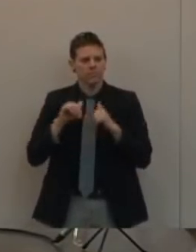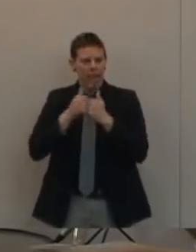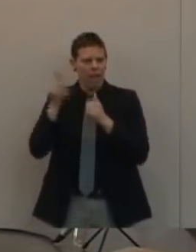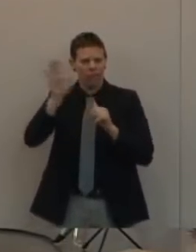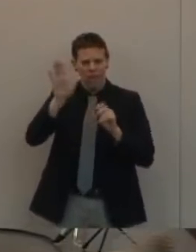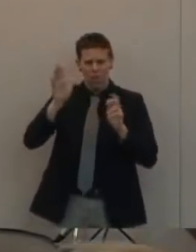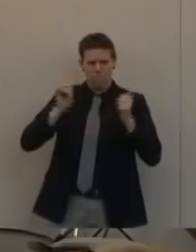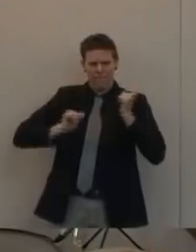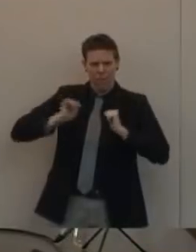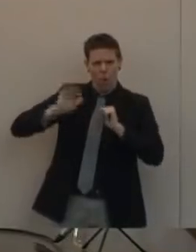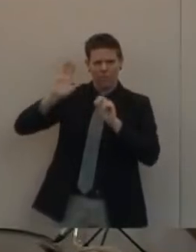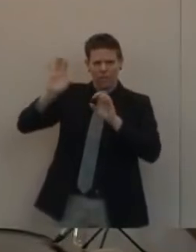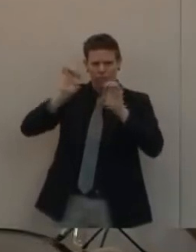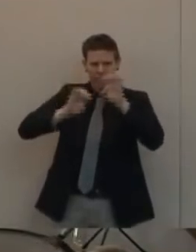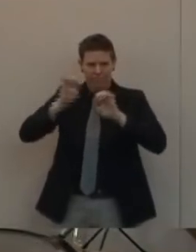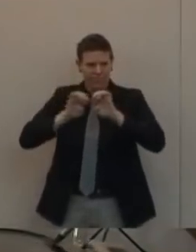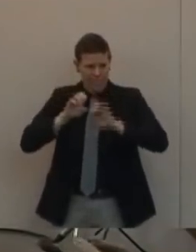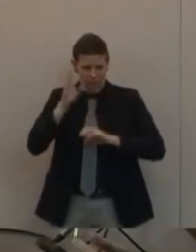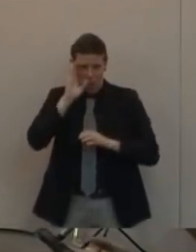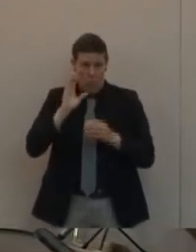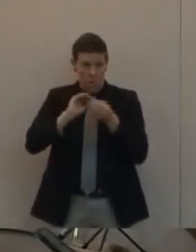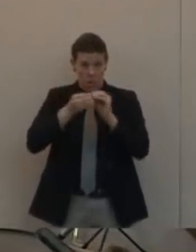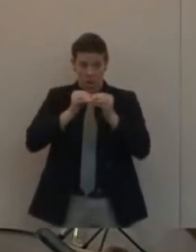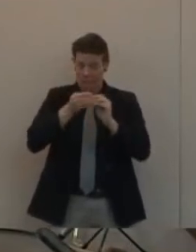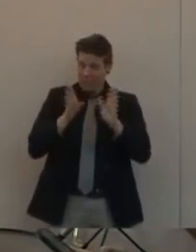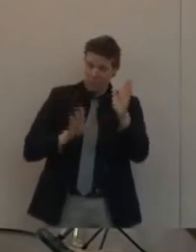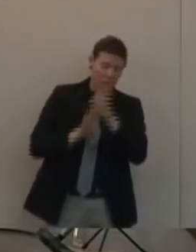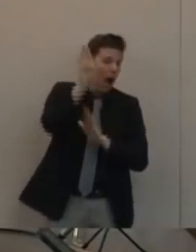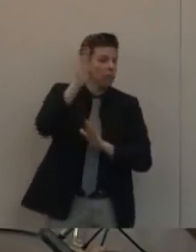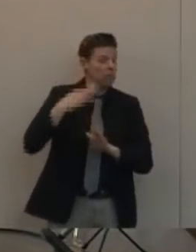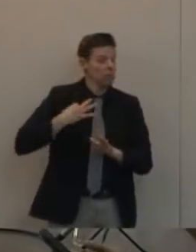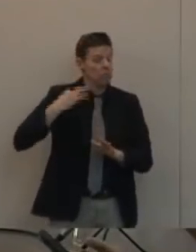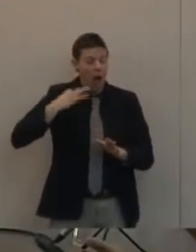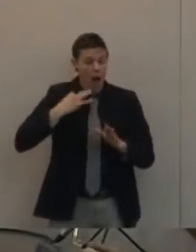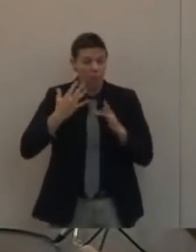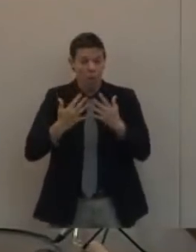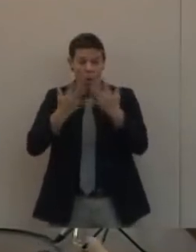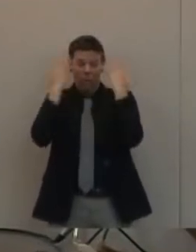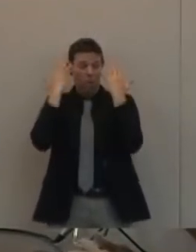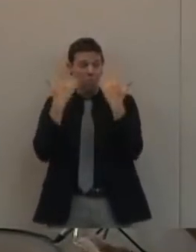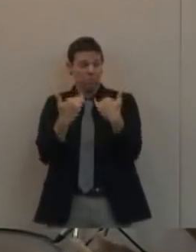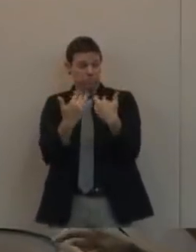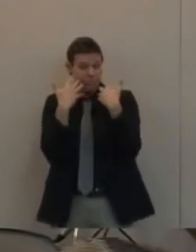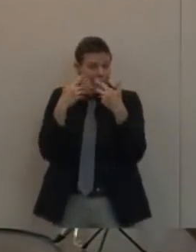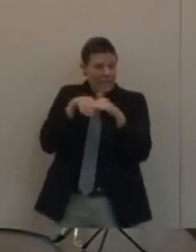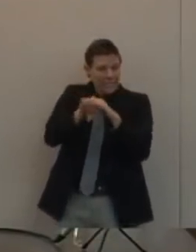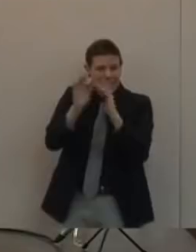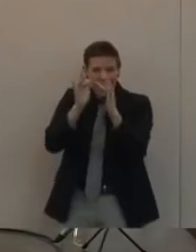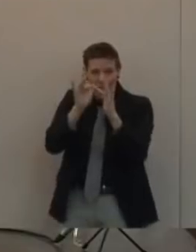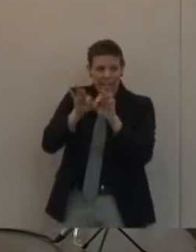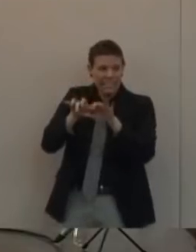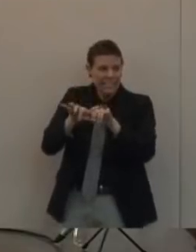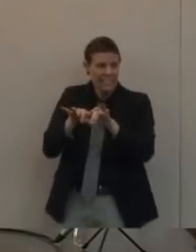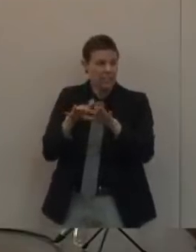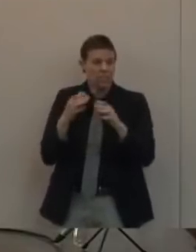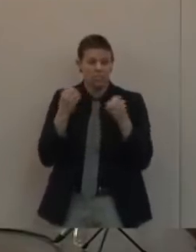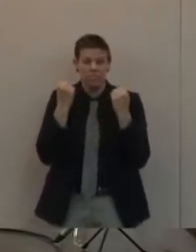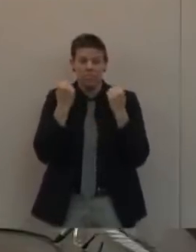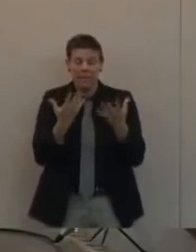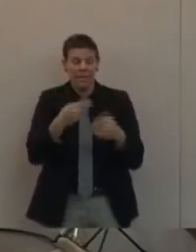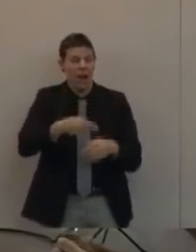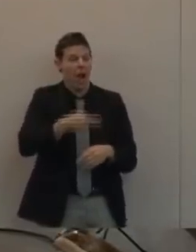extreme influx in applications for unemployment that we're seeing. And I'm also